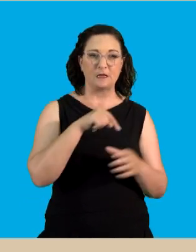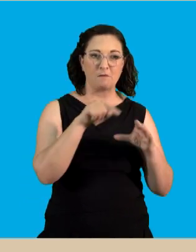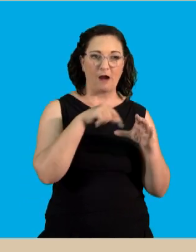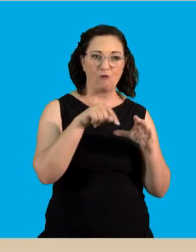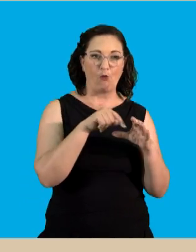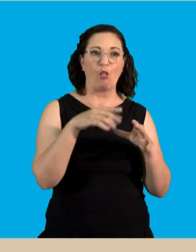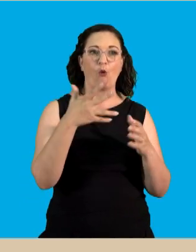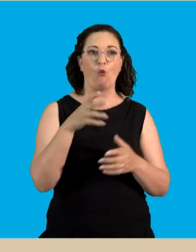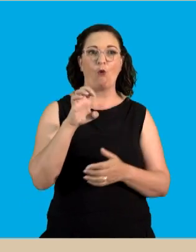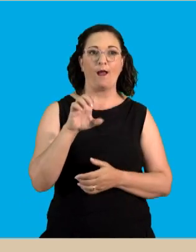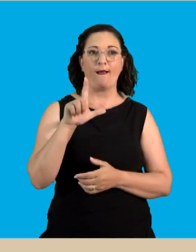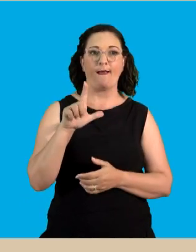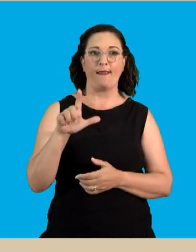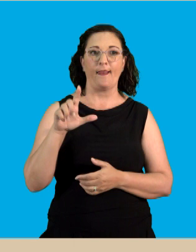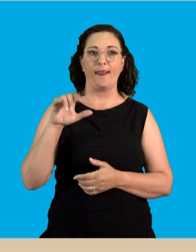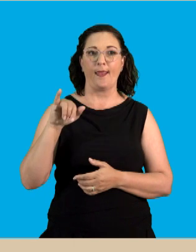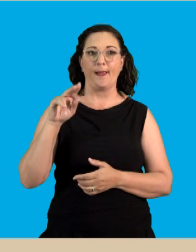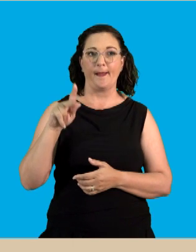elliptical